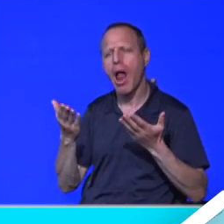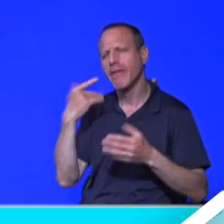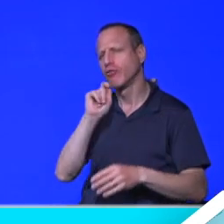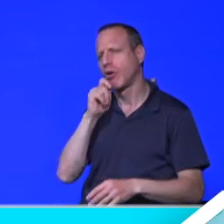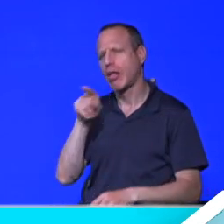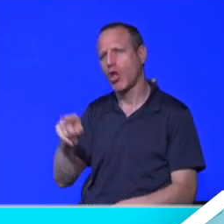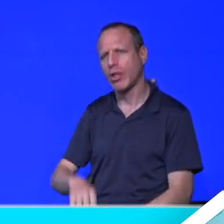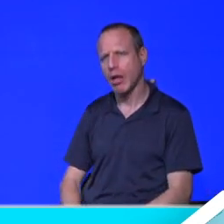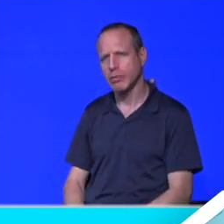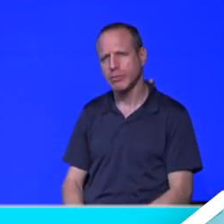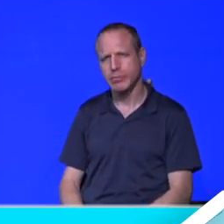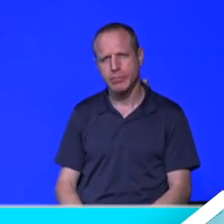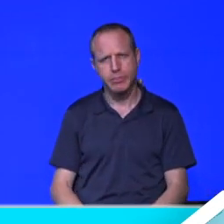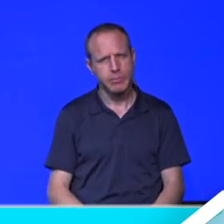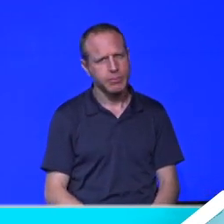her?